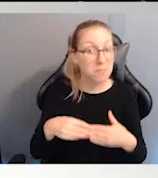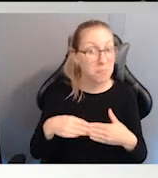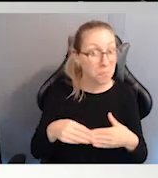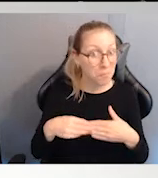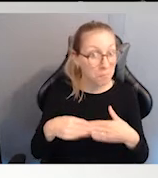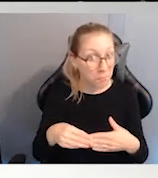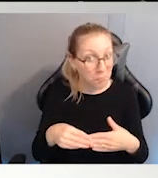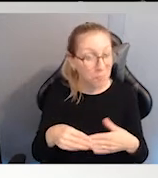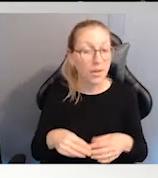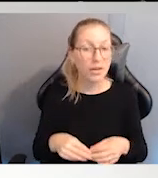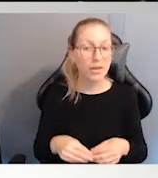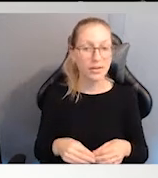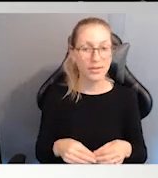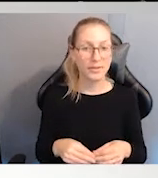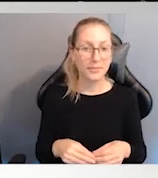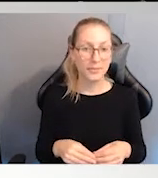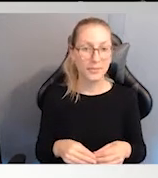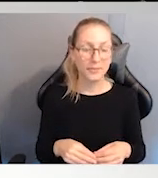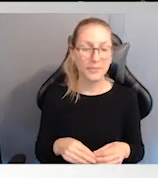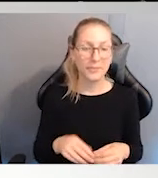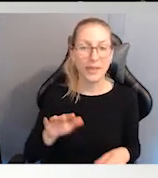So,